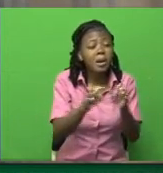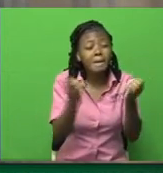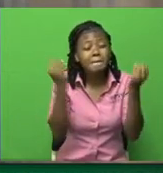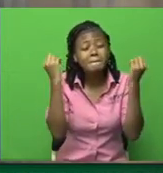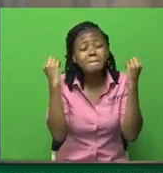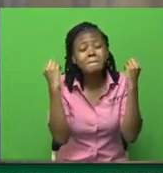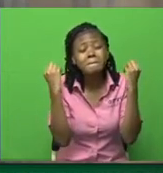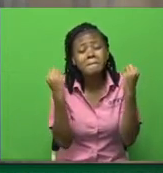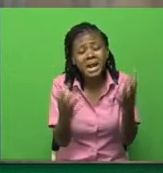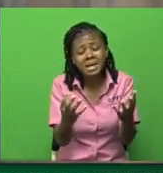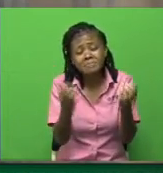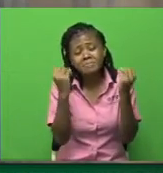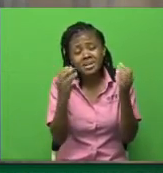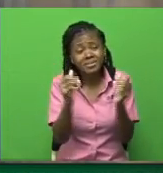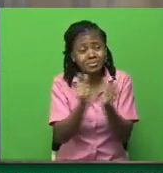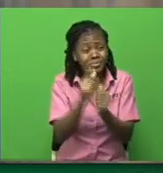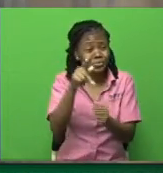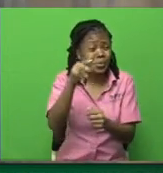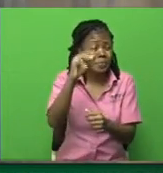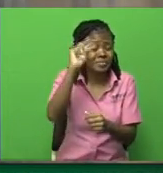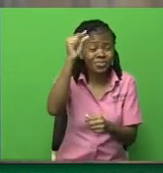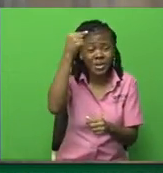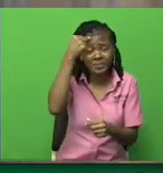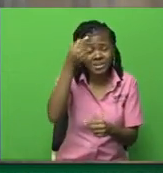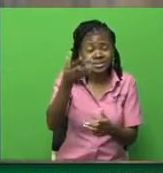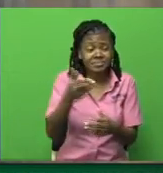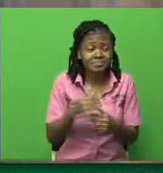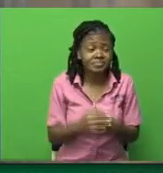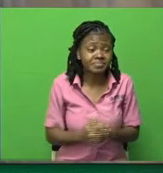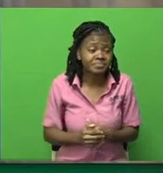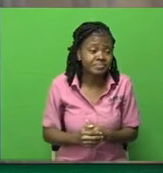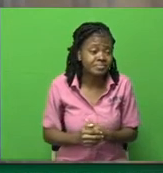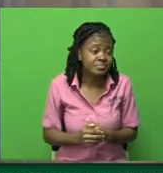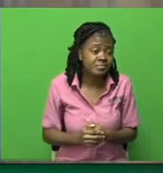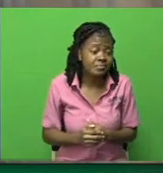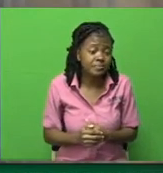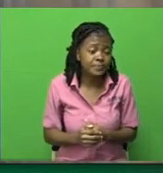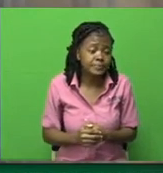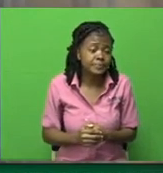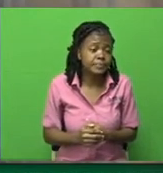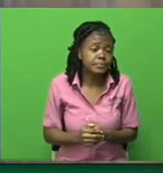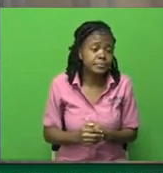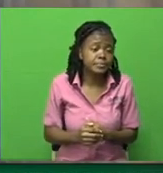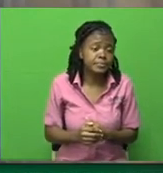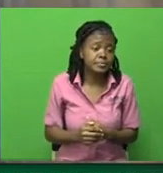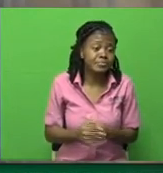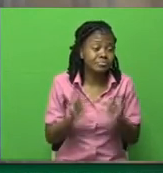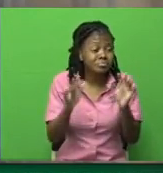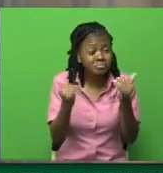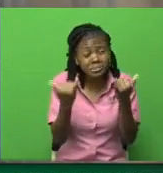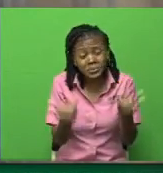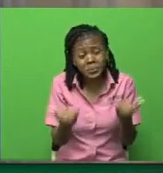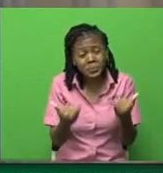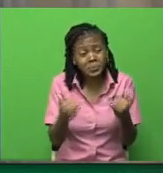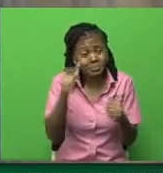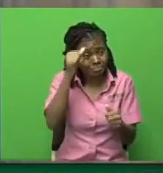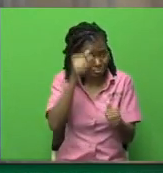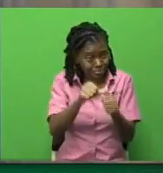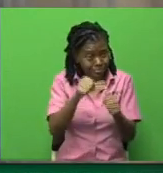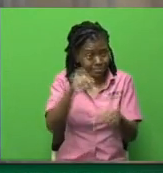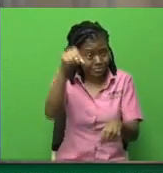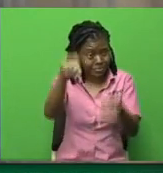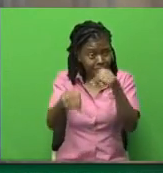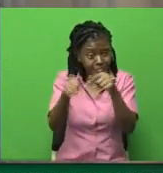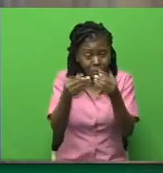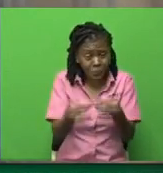government I mentioned a closure of Petra train and by the way there are no foyer closure or once proud refinery